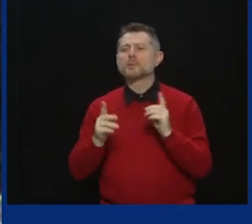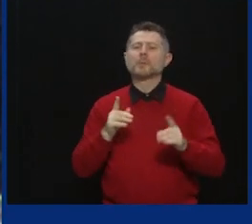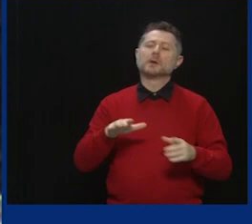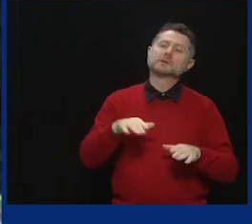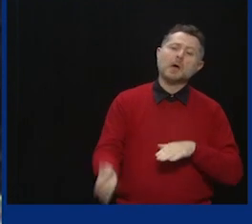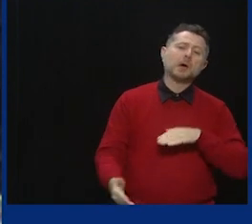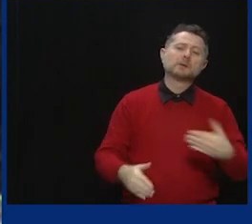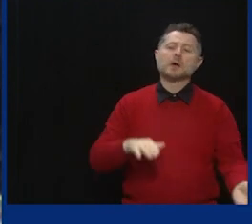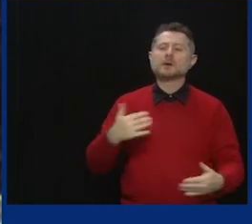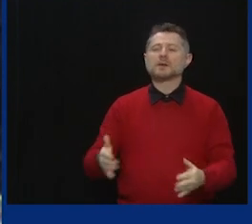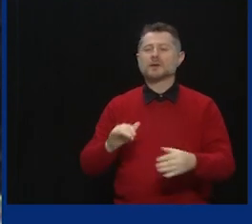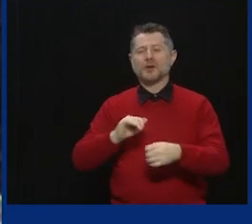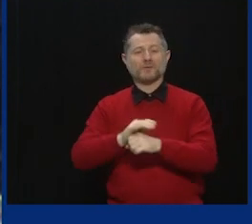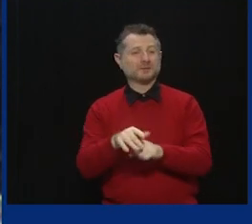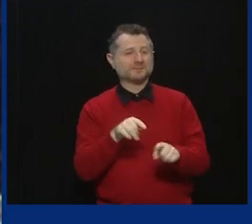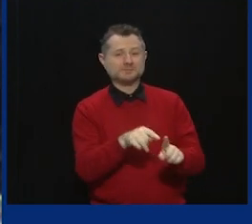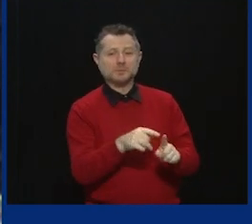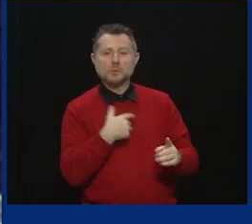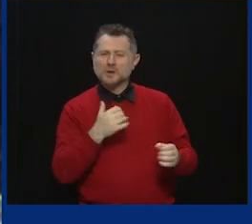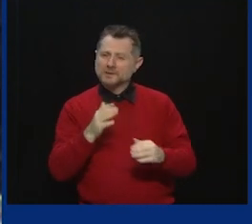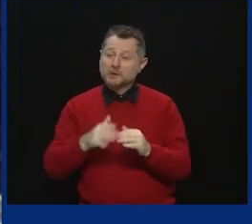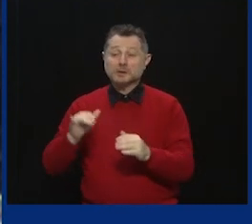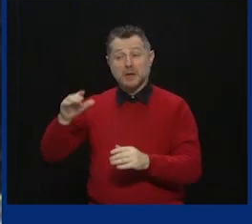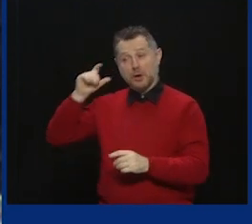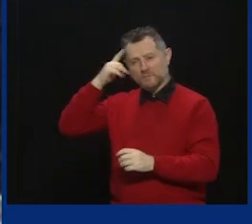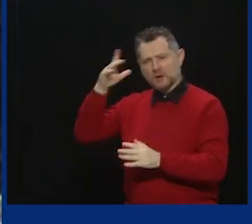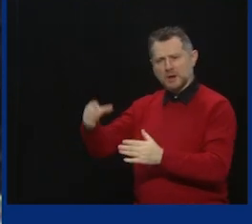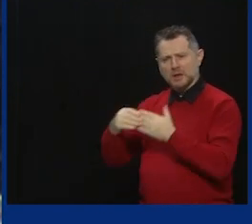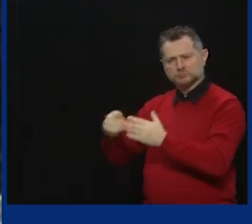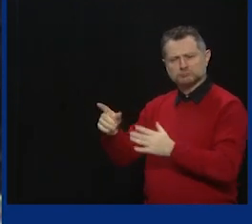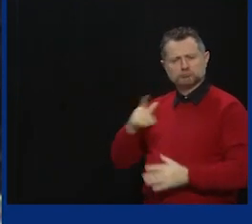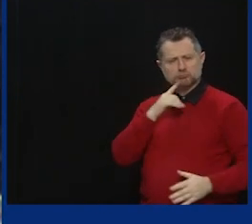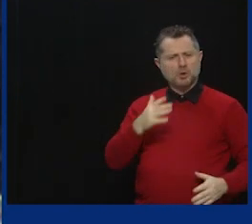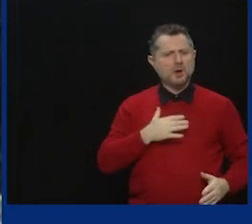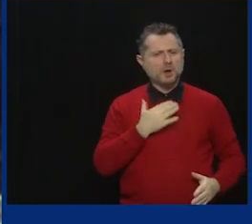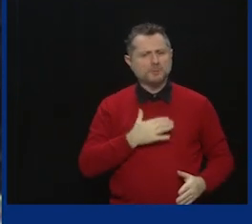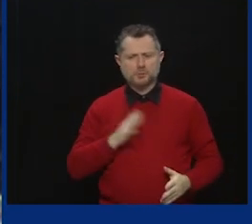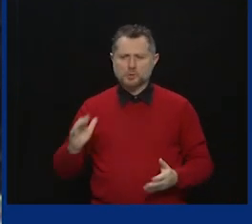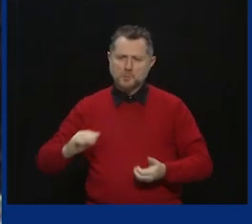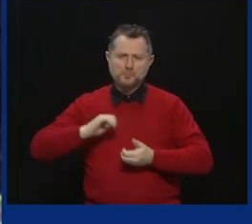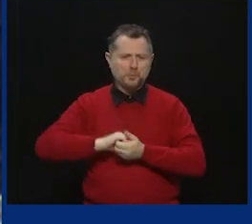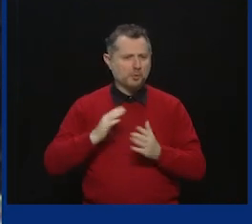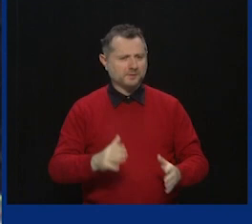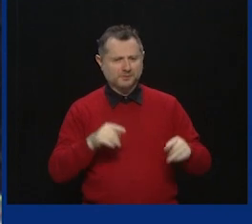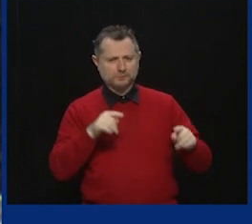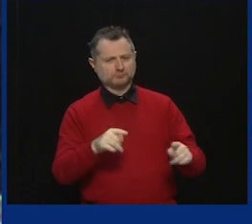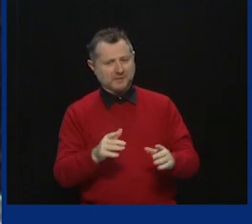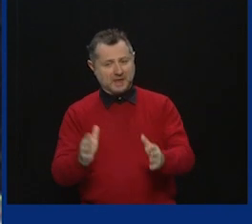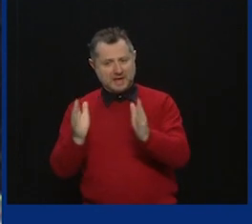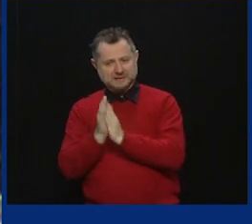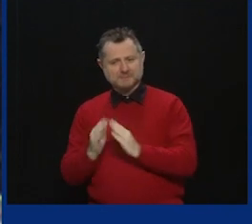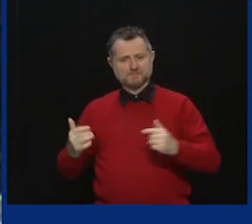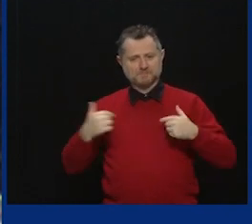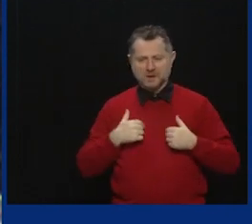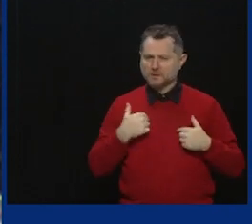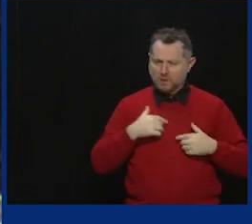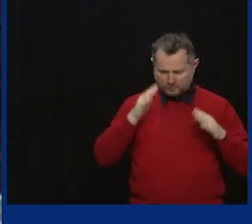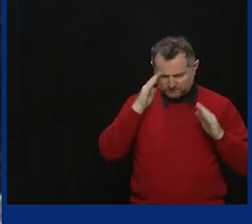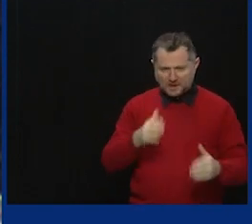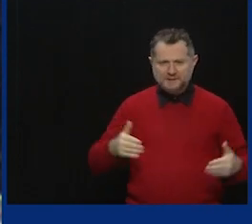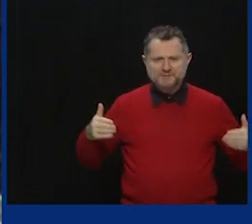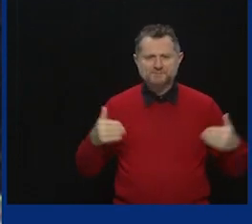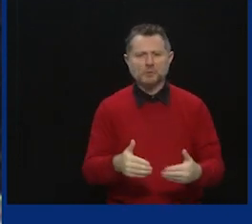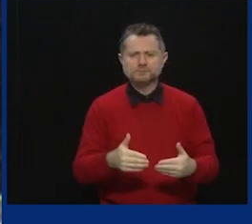And so that is what the governor is leading us on. Happy to be her partner. She's asked me to really focus on sort of vaccine